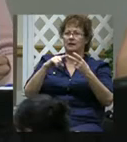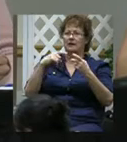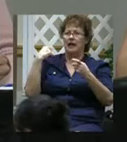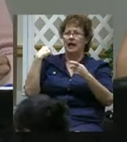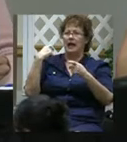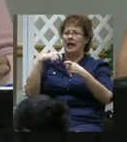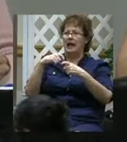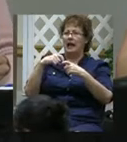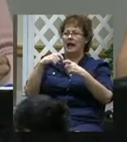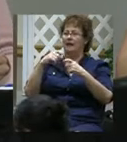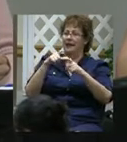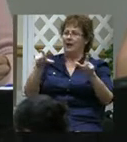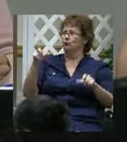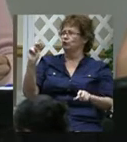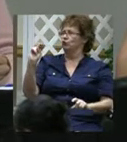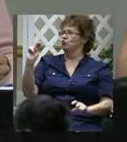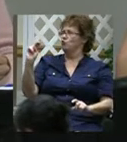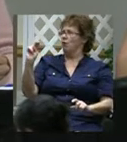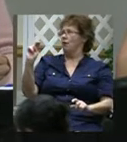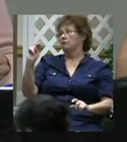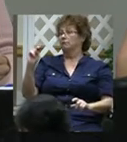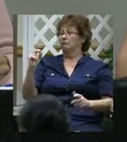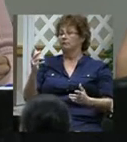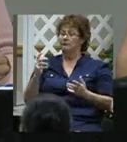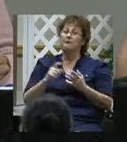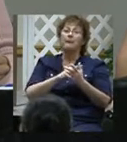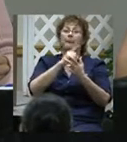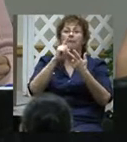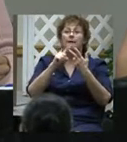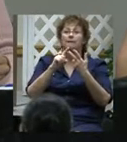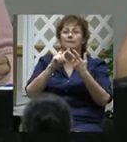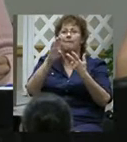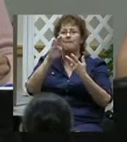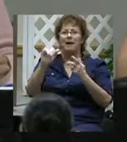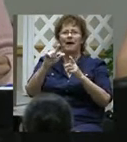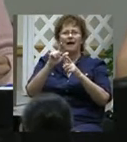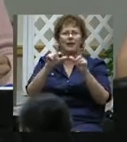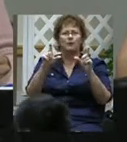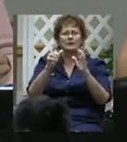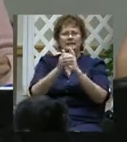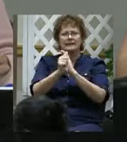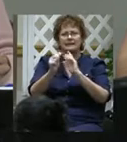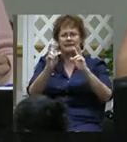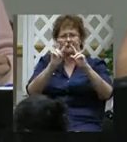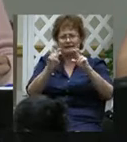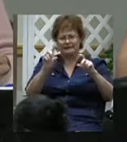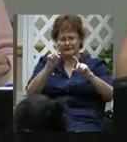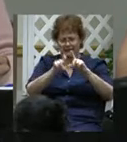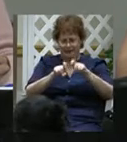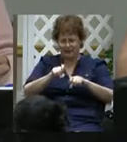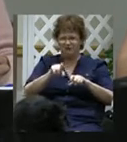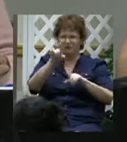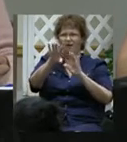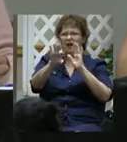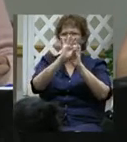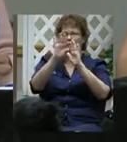other languages. And also it has a bilingual skills assessment that is optional.